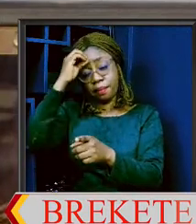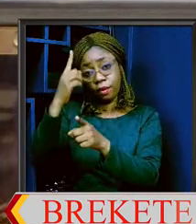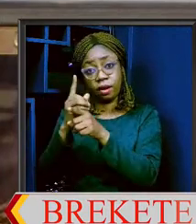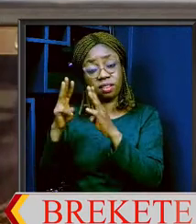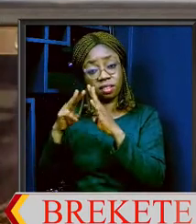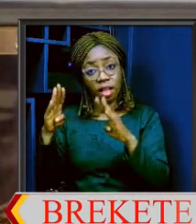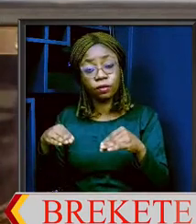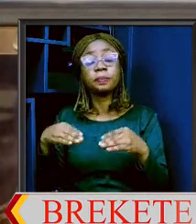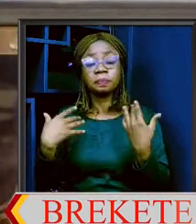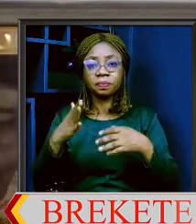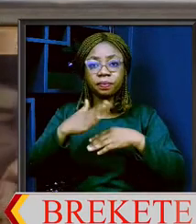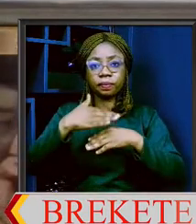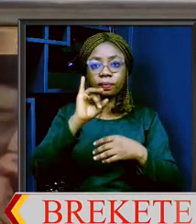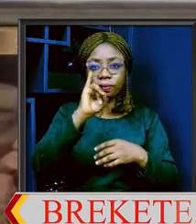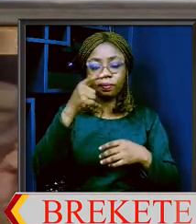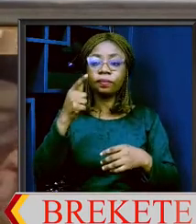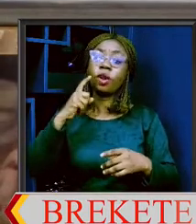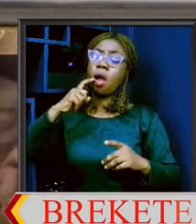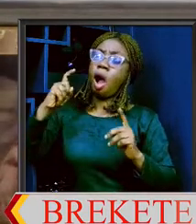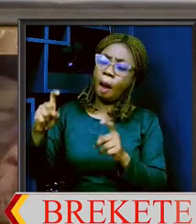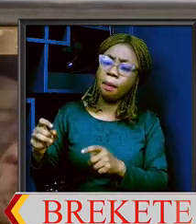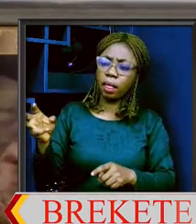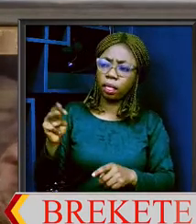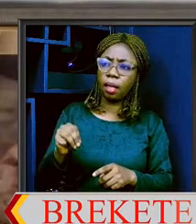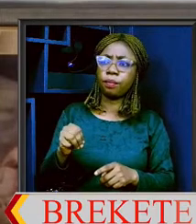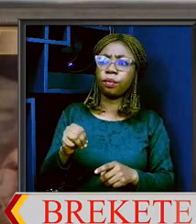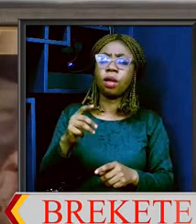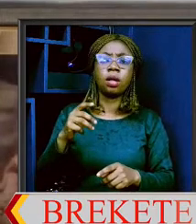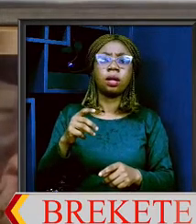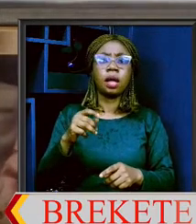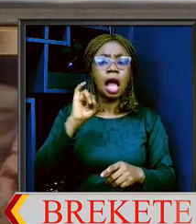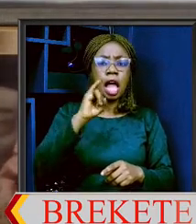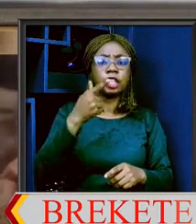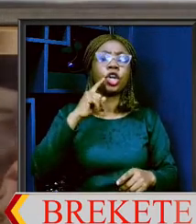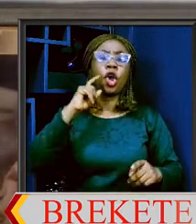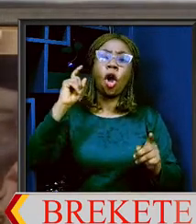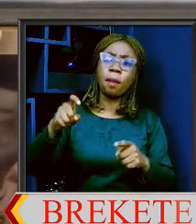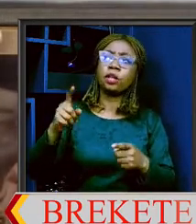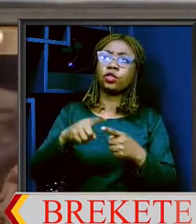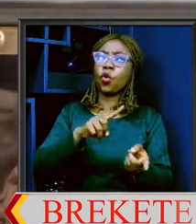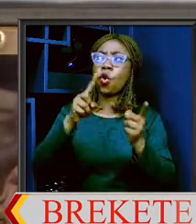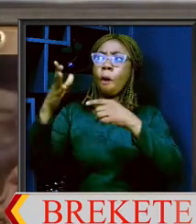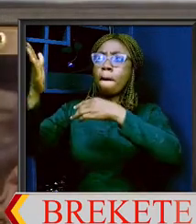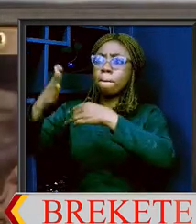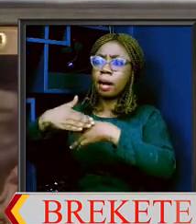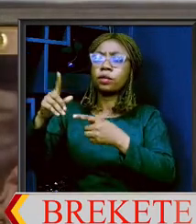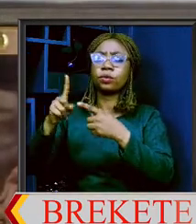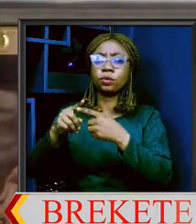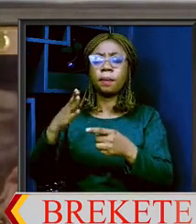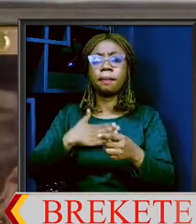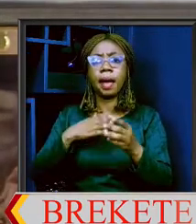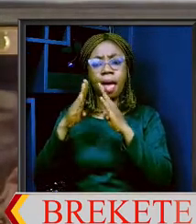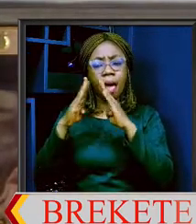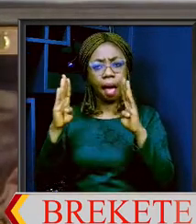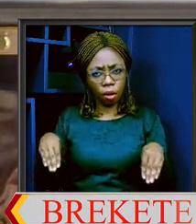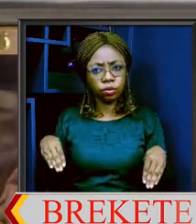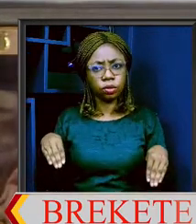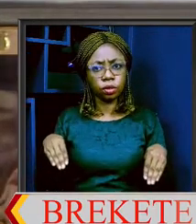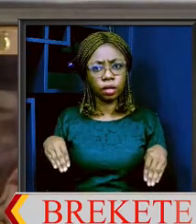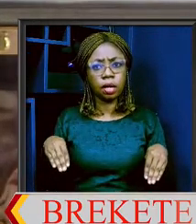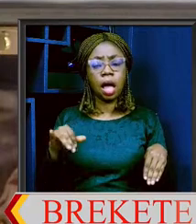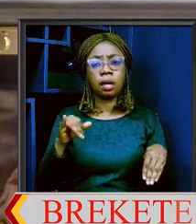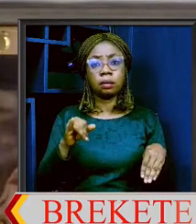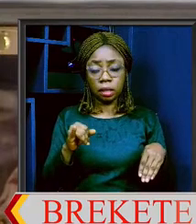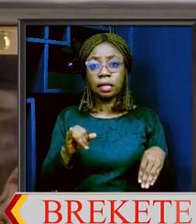this uh directive he ordered that I should go back to my did you go back then I